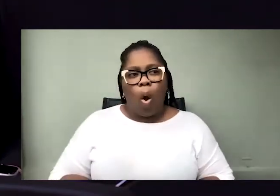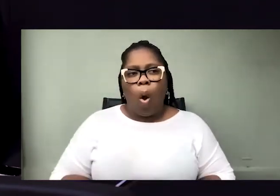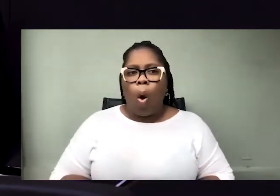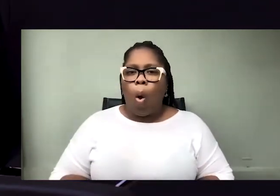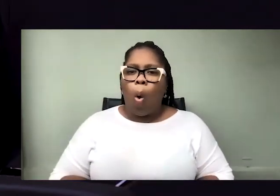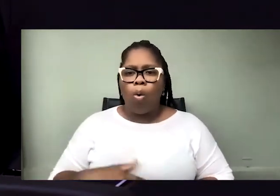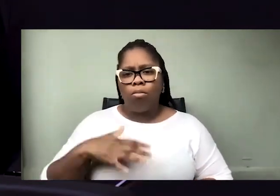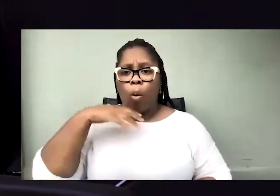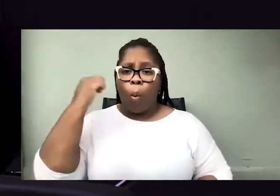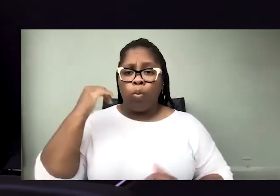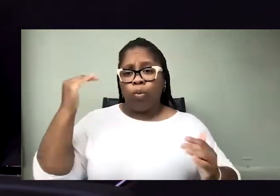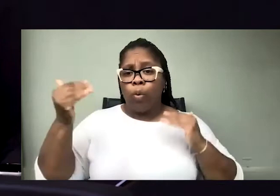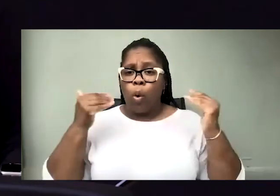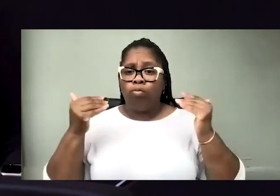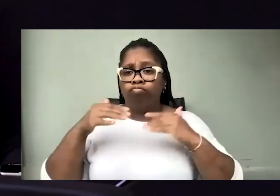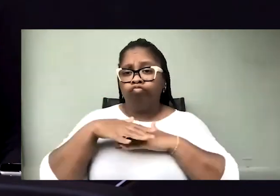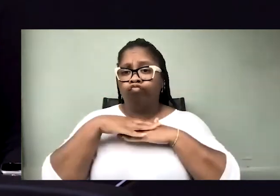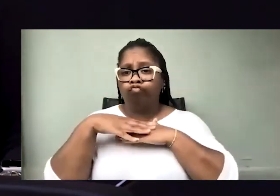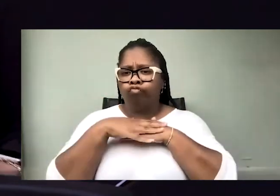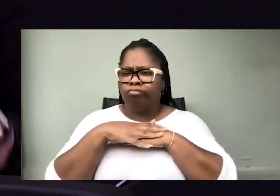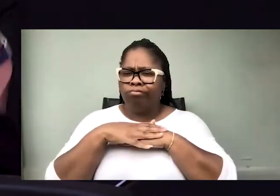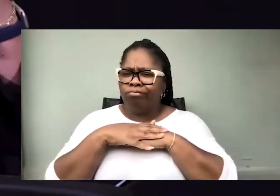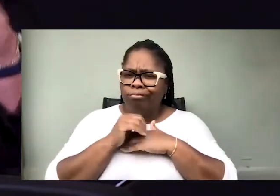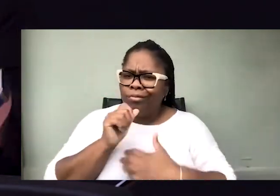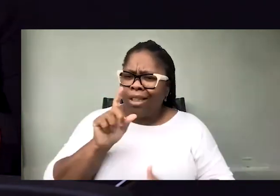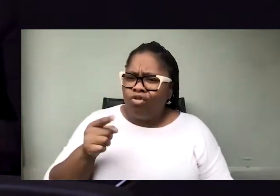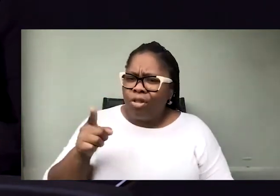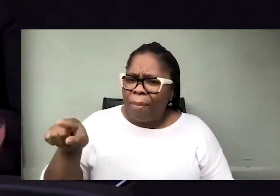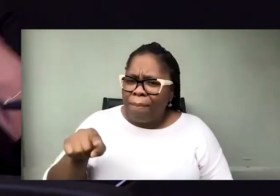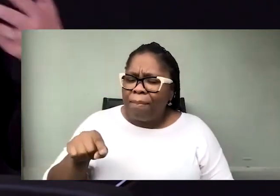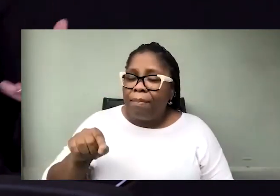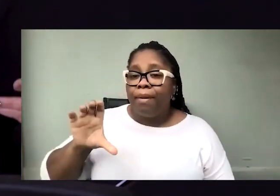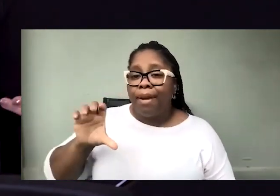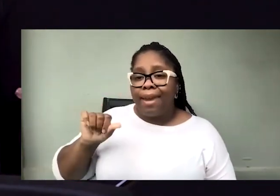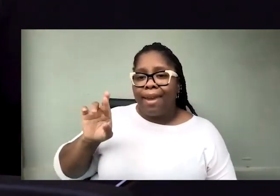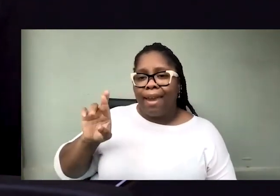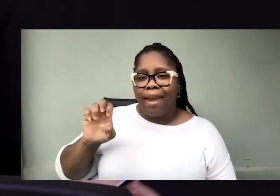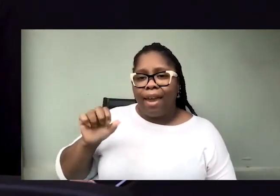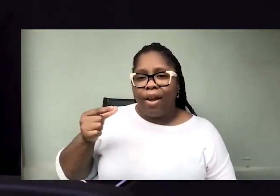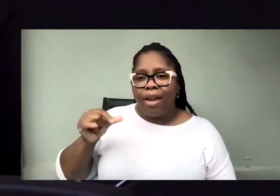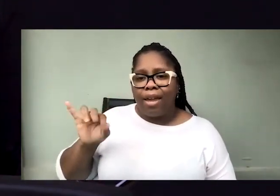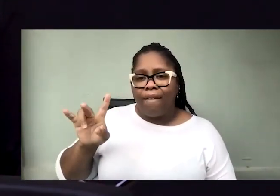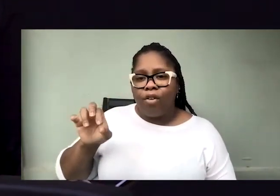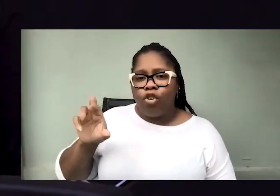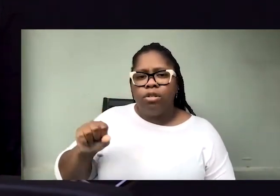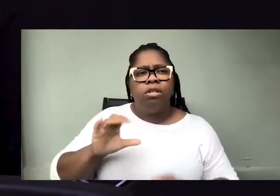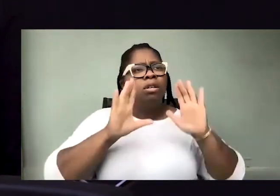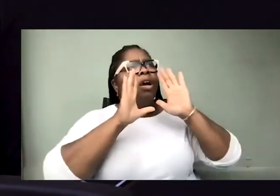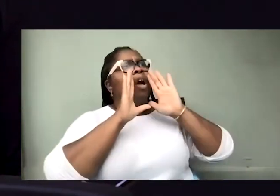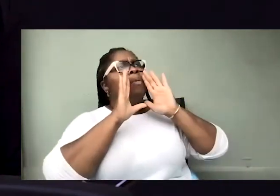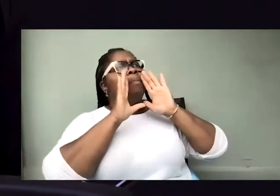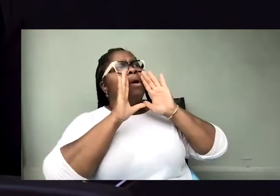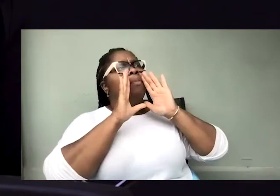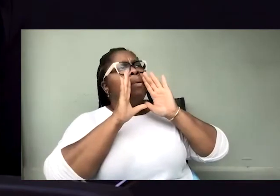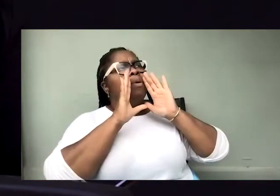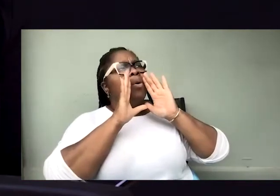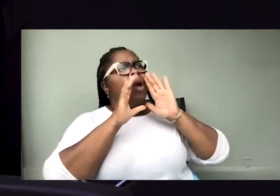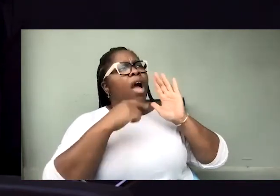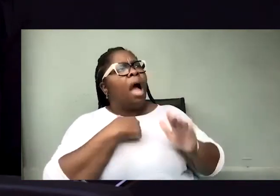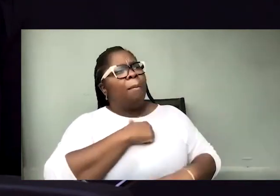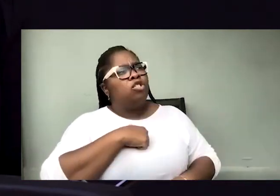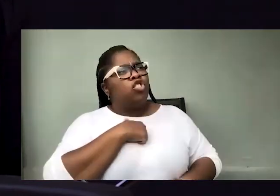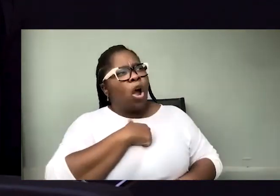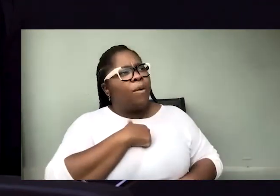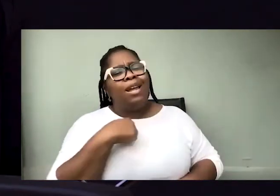here for older adults. It's not just the older adults. It's the caregivers. It's this. I don't want to interrupt you, but we're not